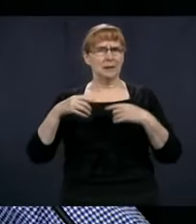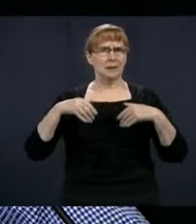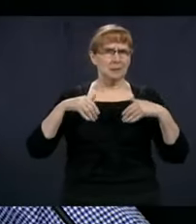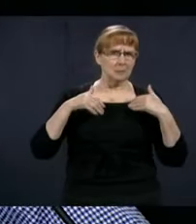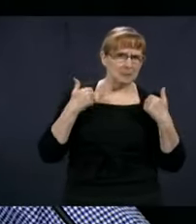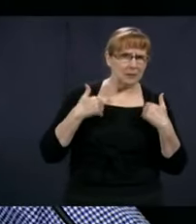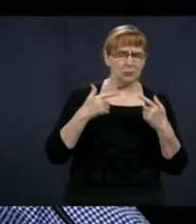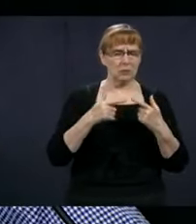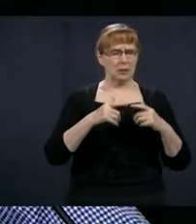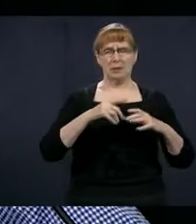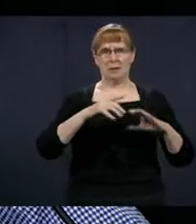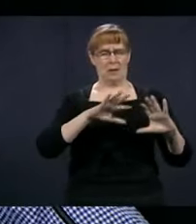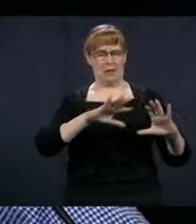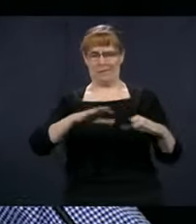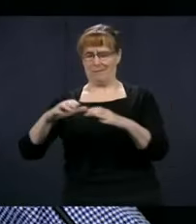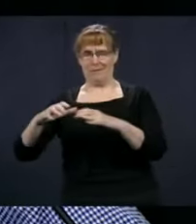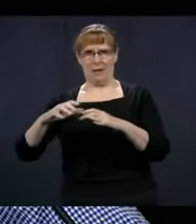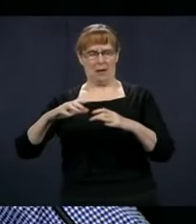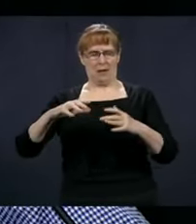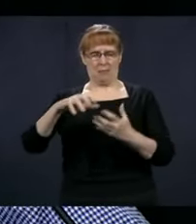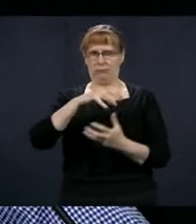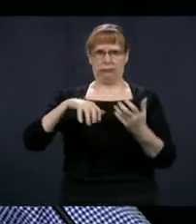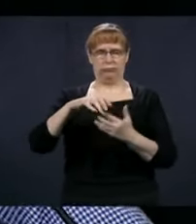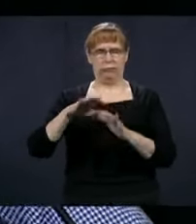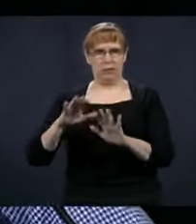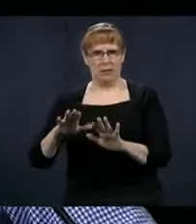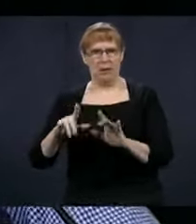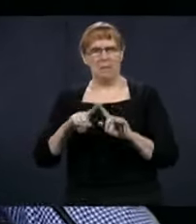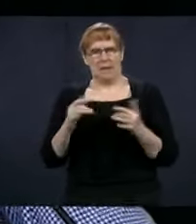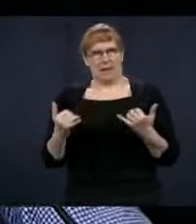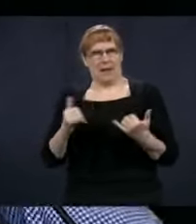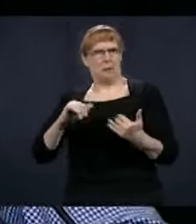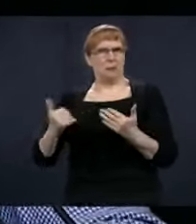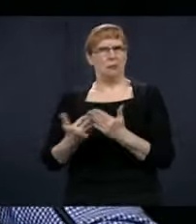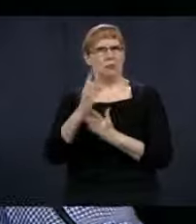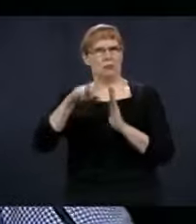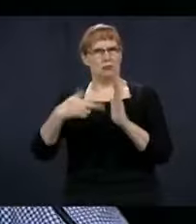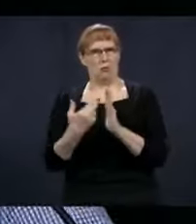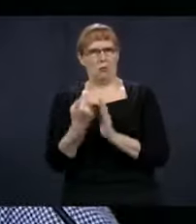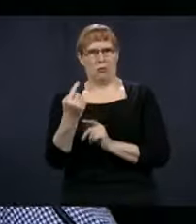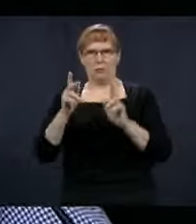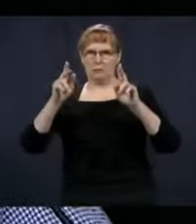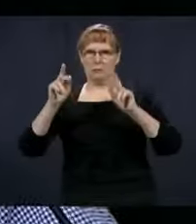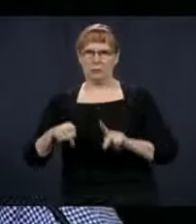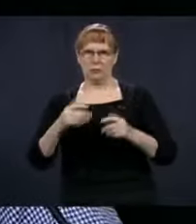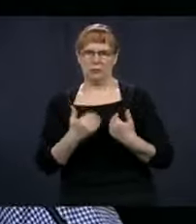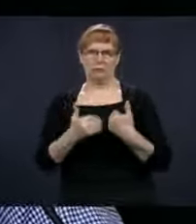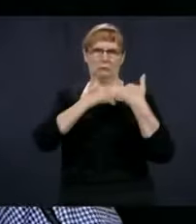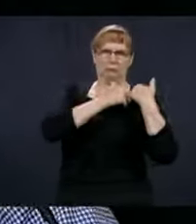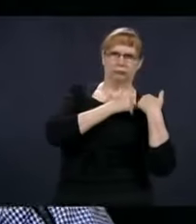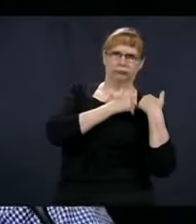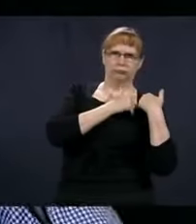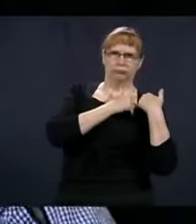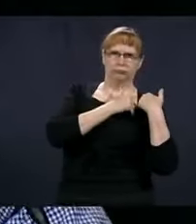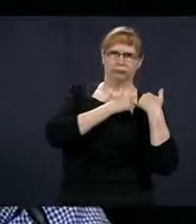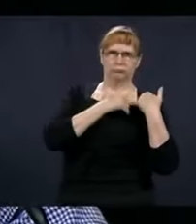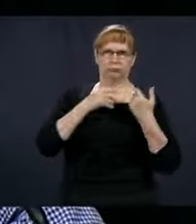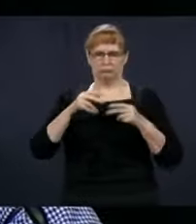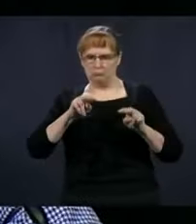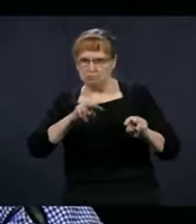person have in managing? Well, she's a sous-ministre, a deputy